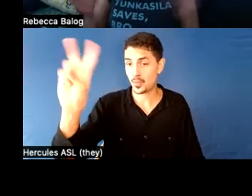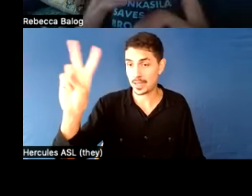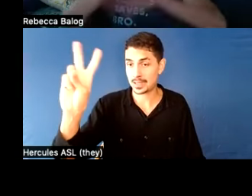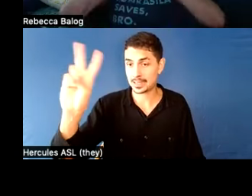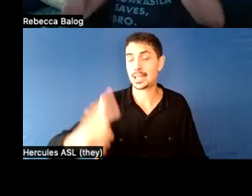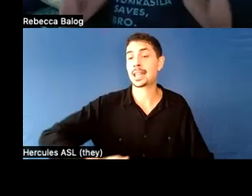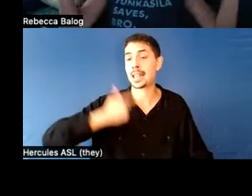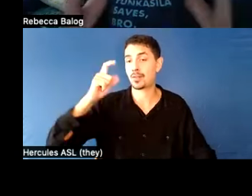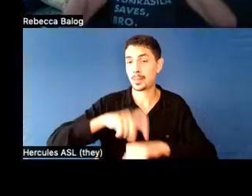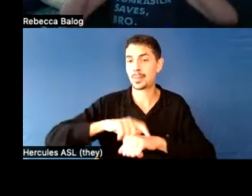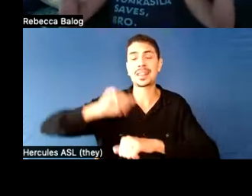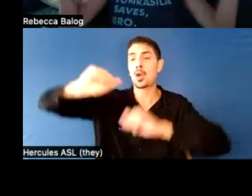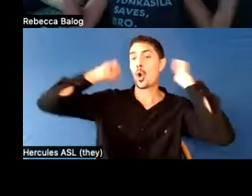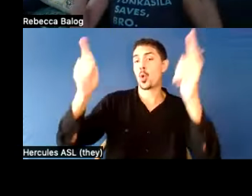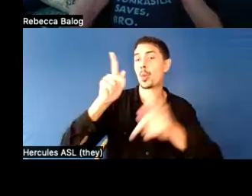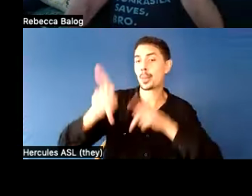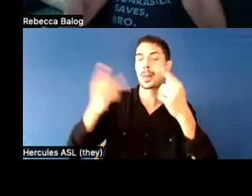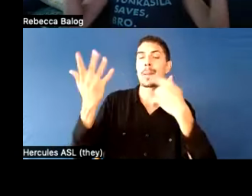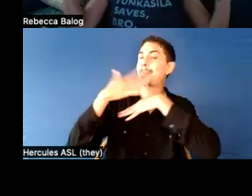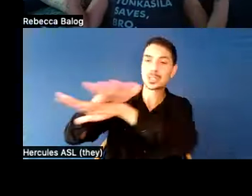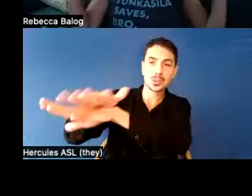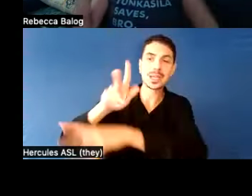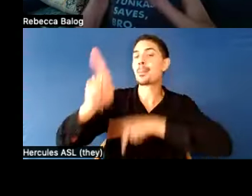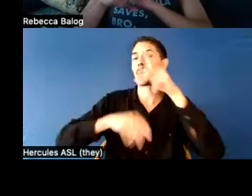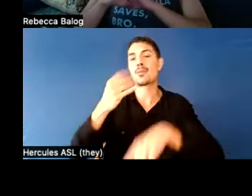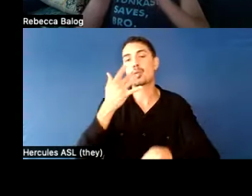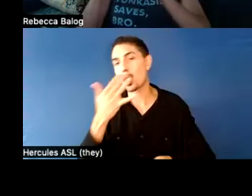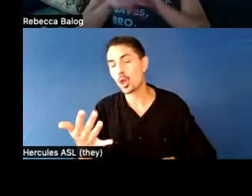And this is like all people. This is mainstream, people of color,